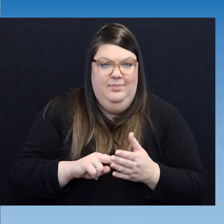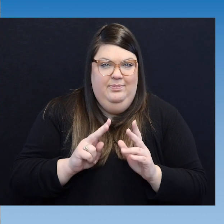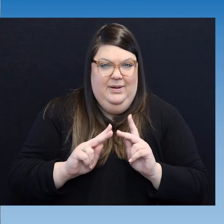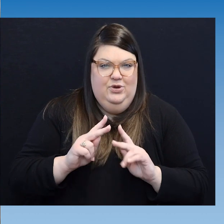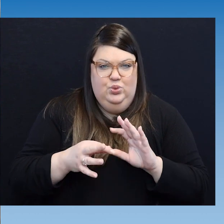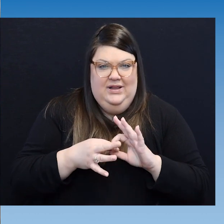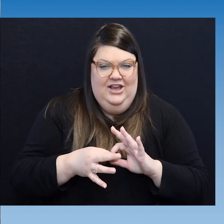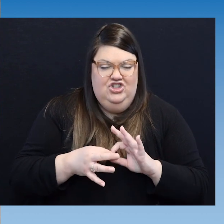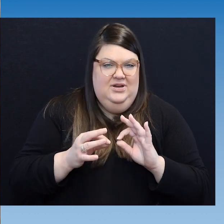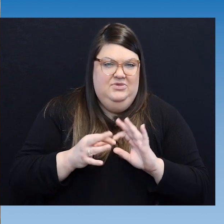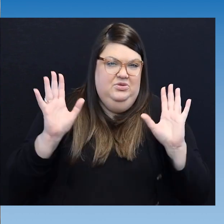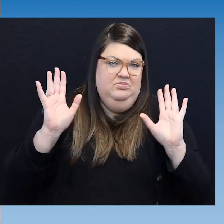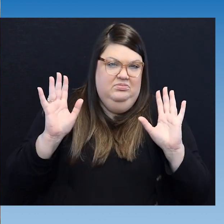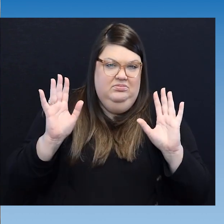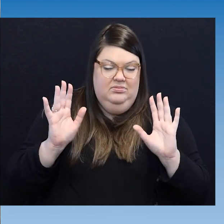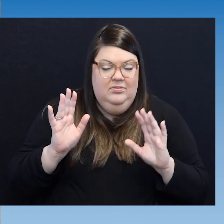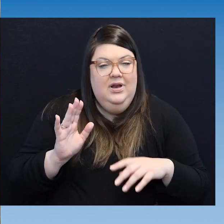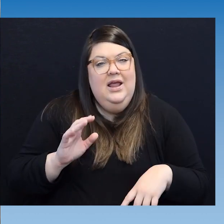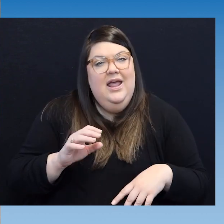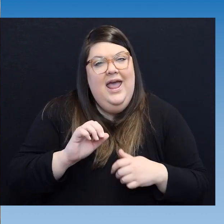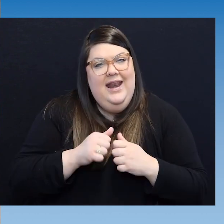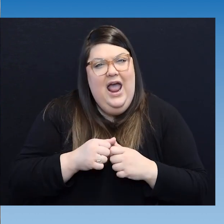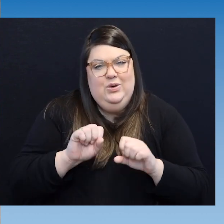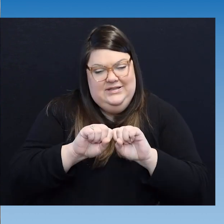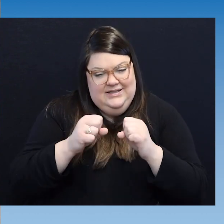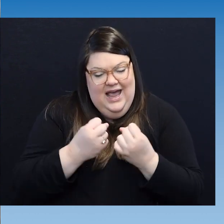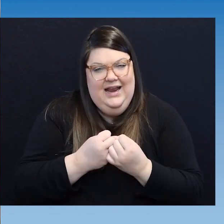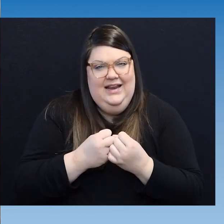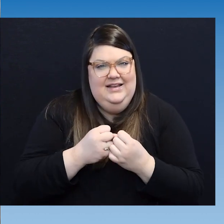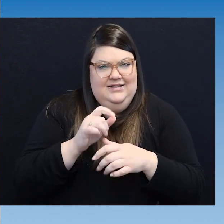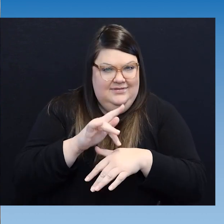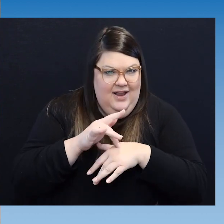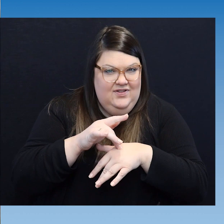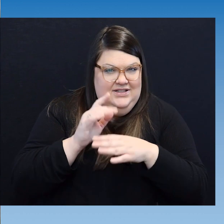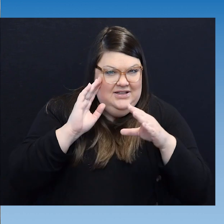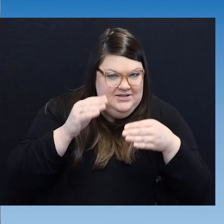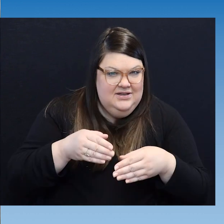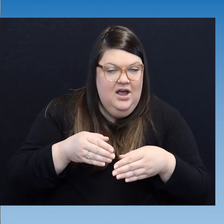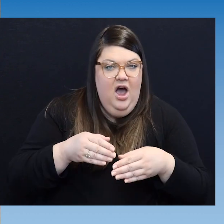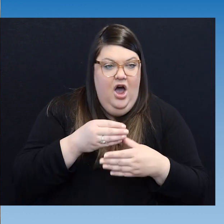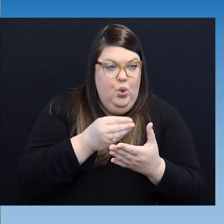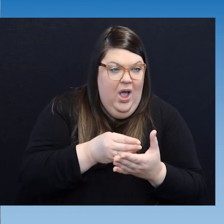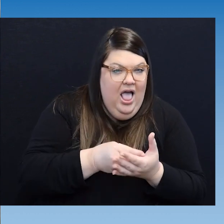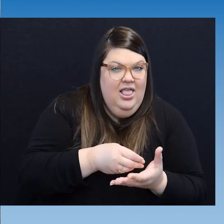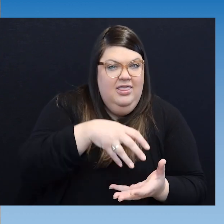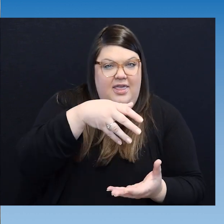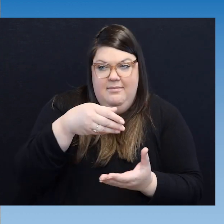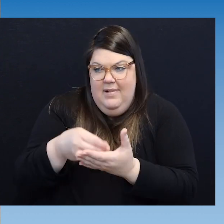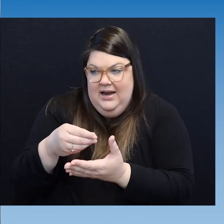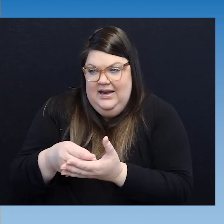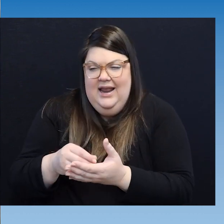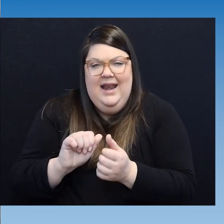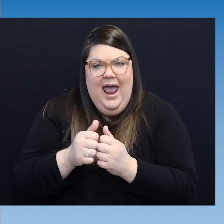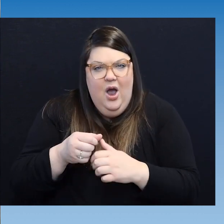how our society's emphasis on the importance of wealth and money, the impact that has on our